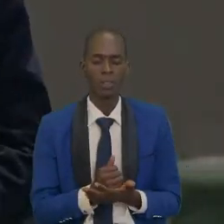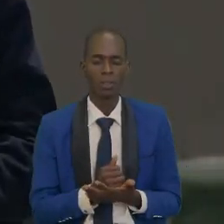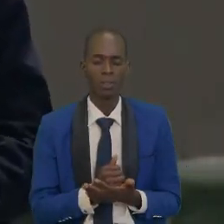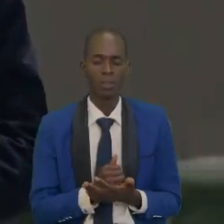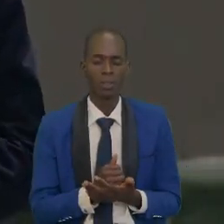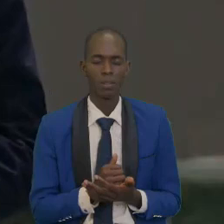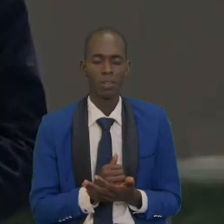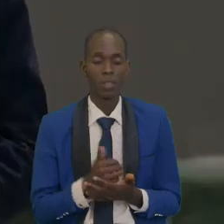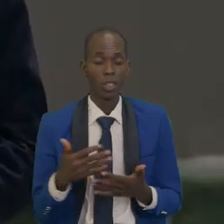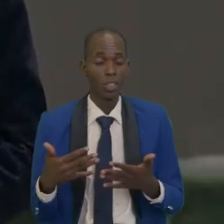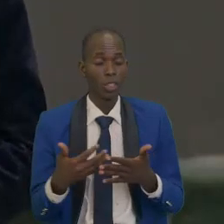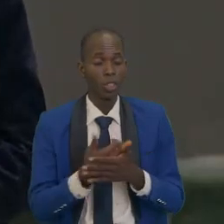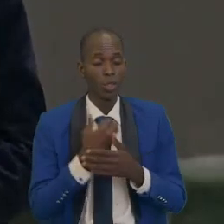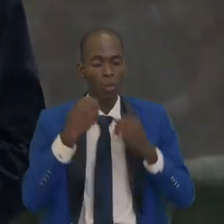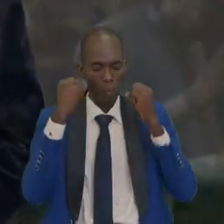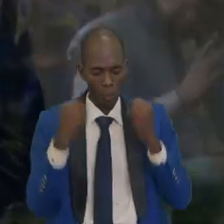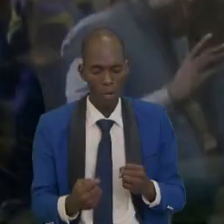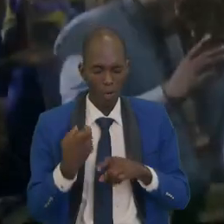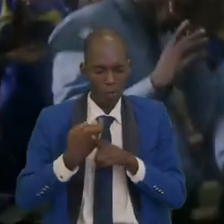new power from inside